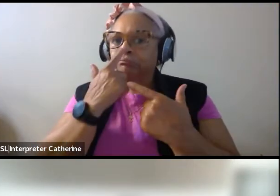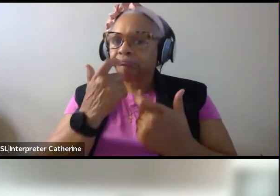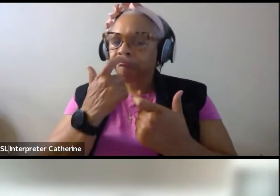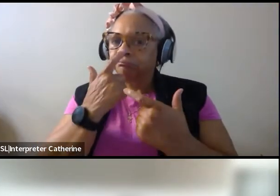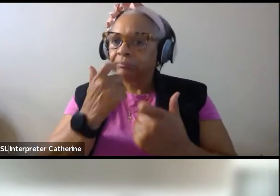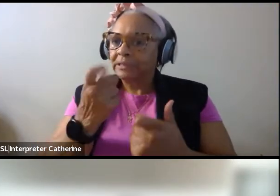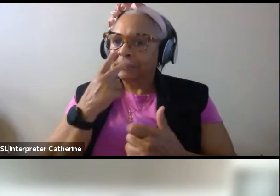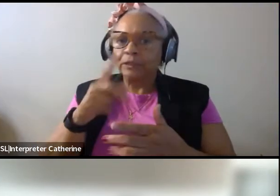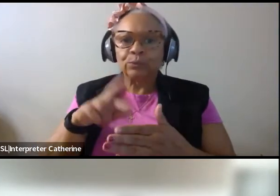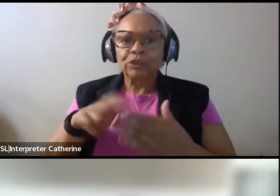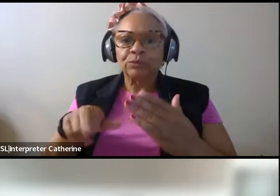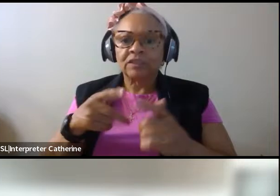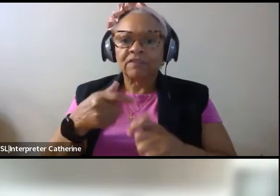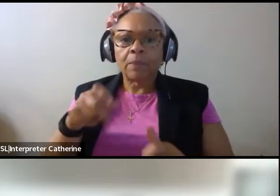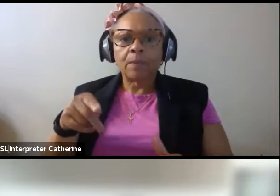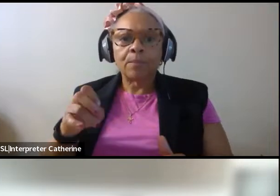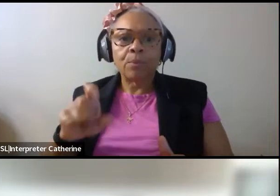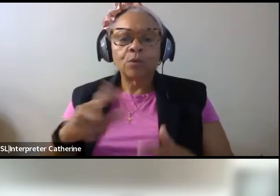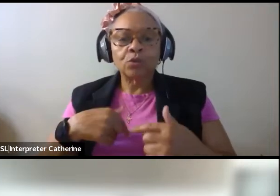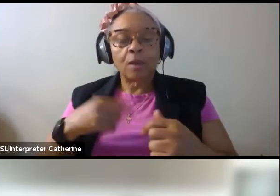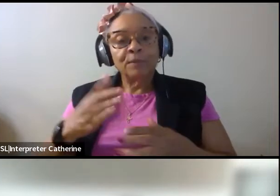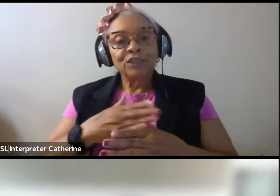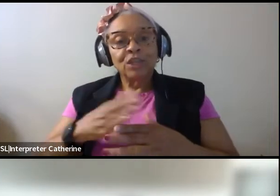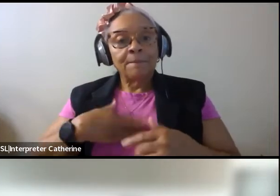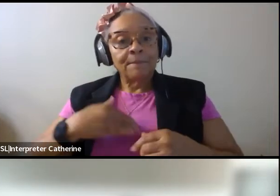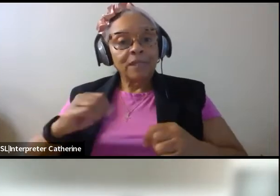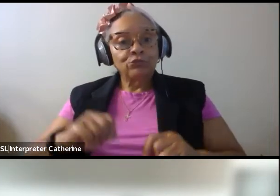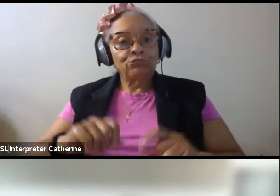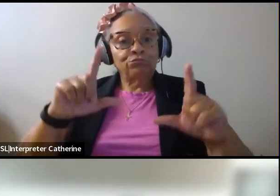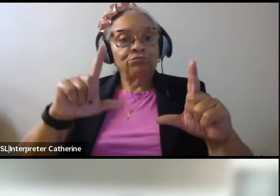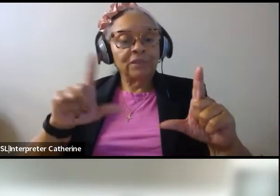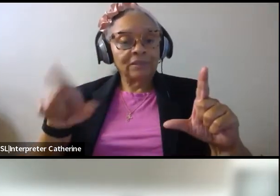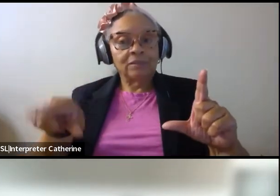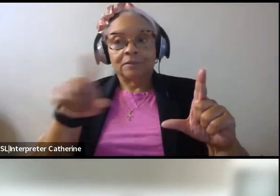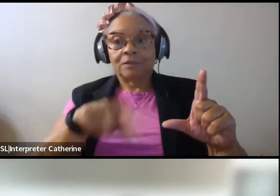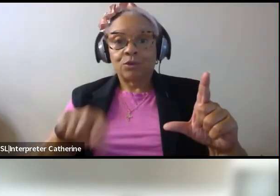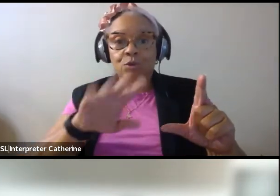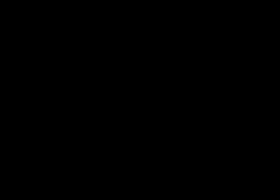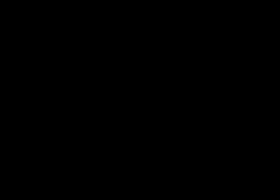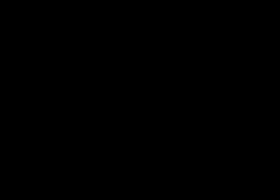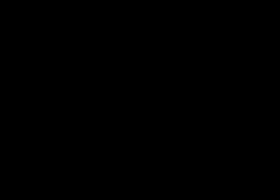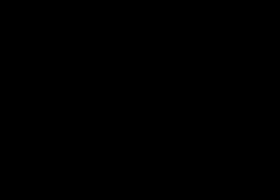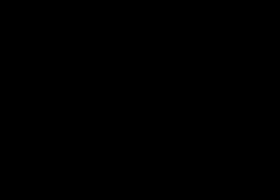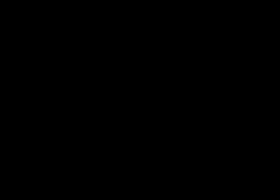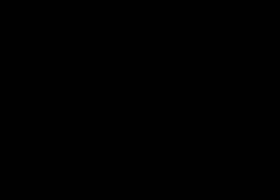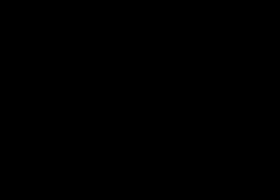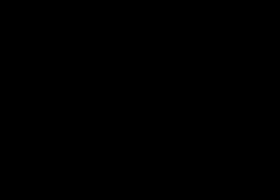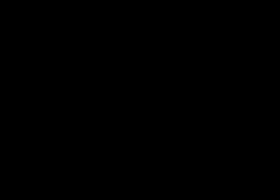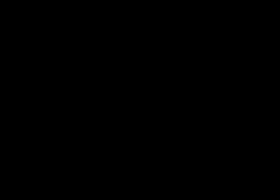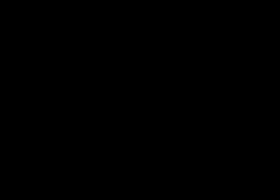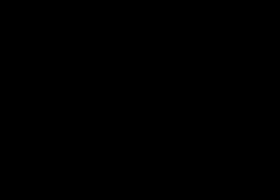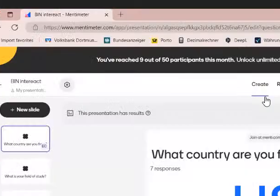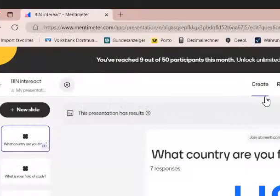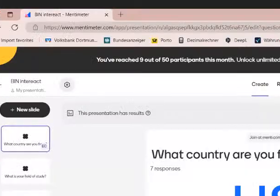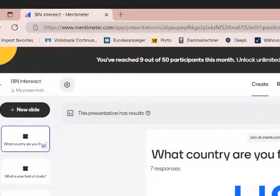the results, so I can share my screen here so we can all see what's happening.